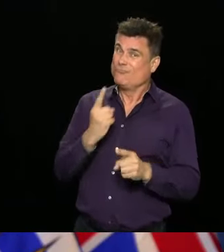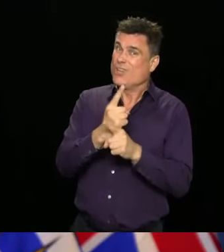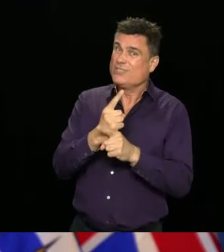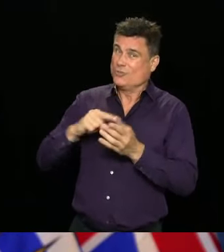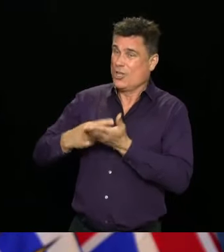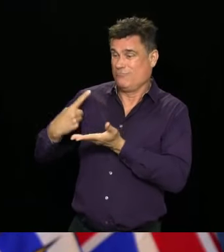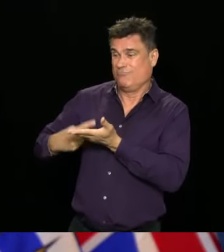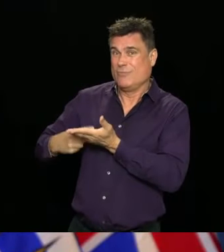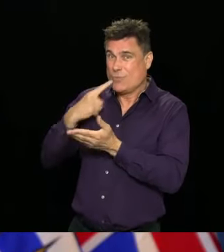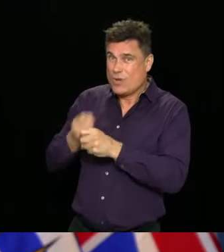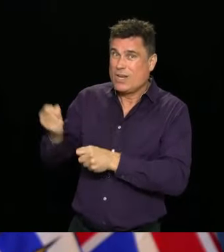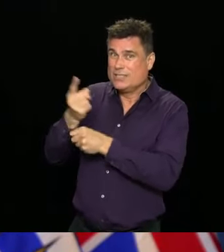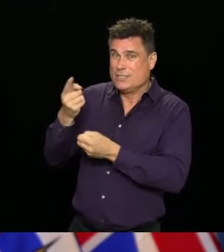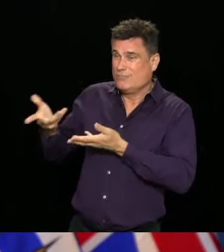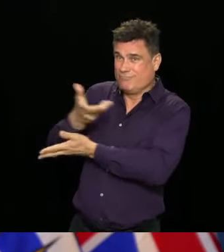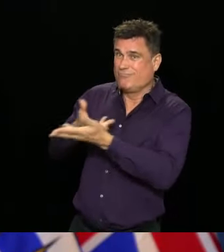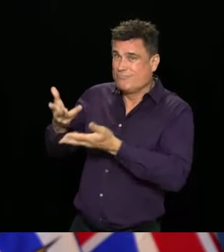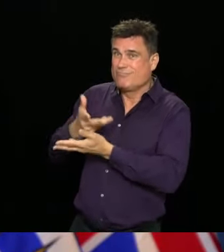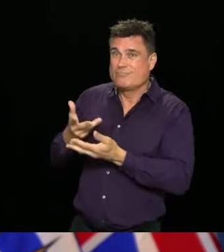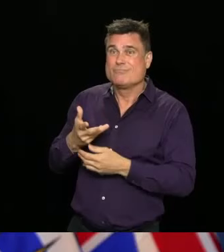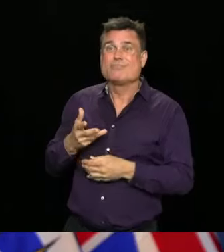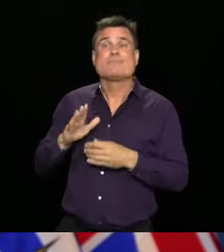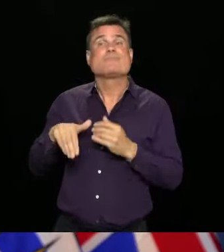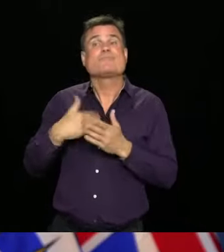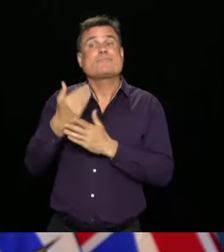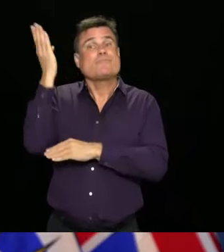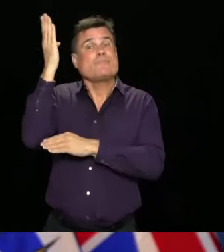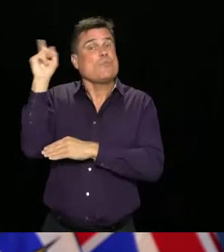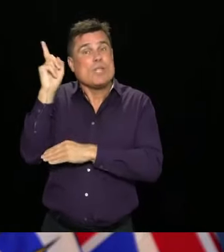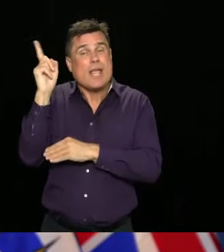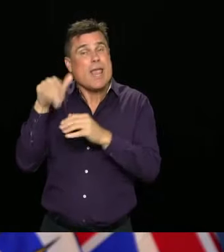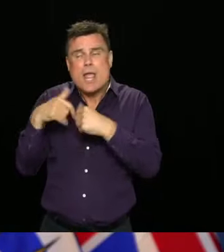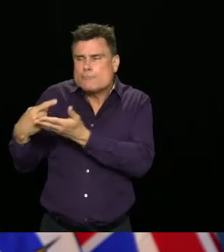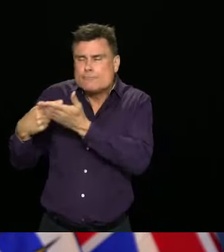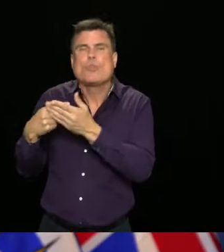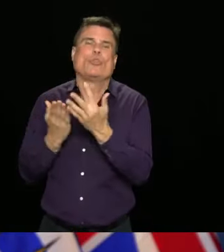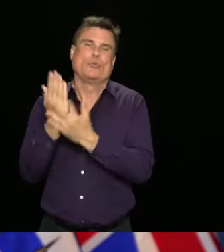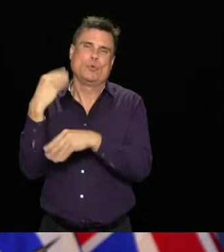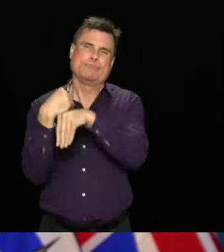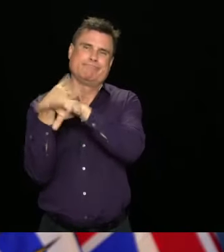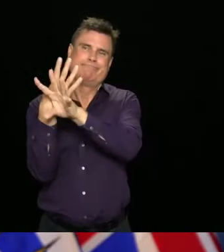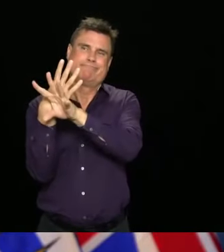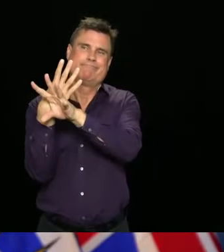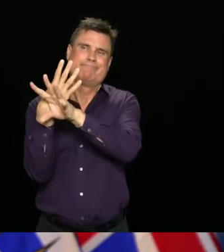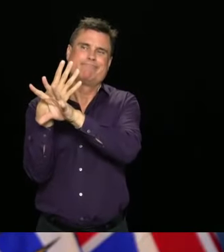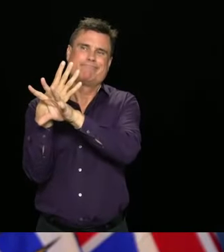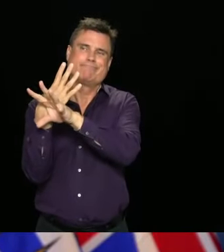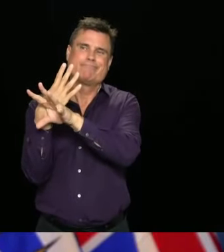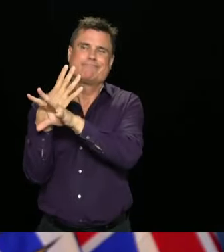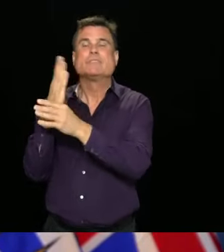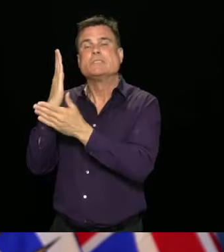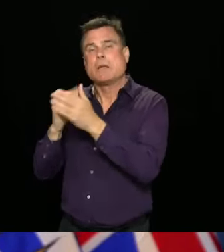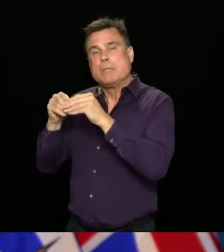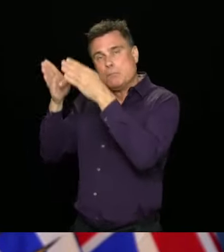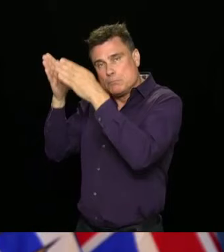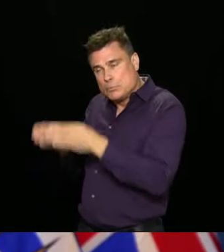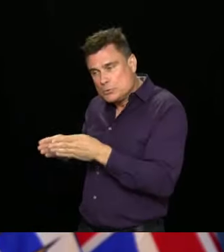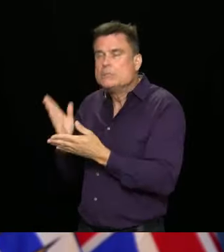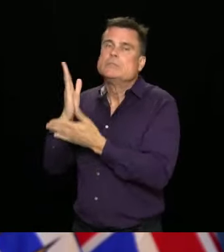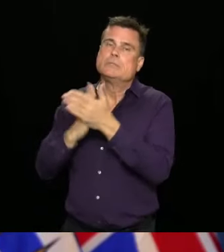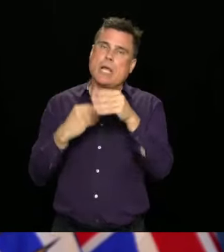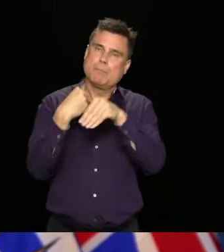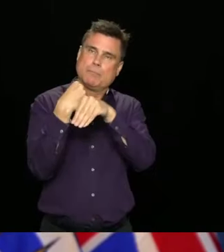of those budget presentations will be done online. Usually they're done often in person and online. They're going to be done online this time